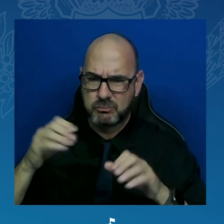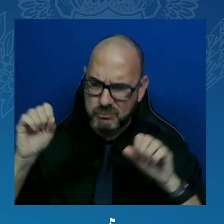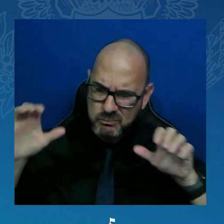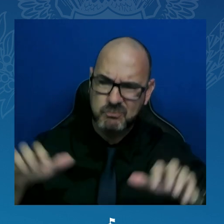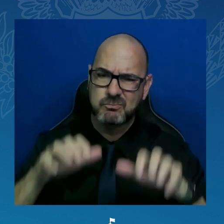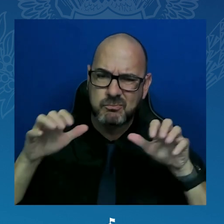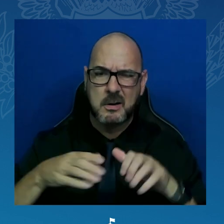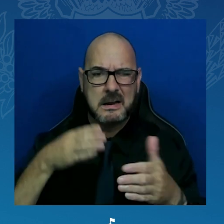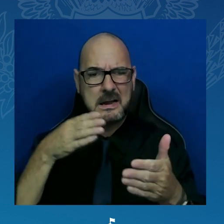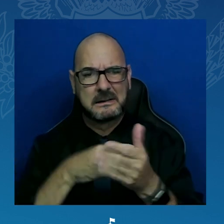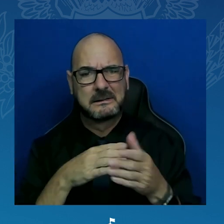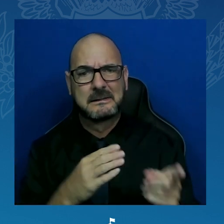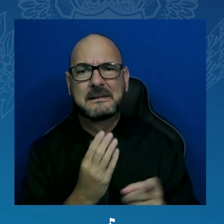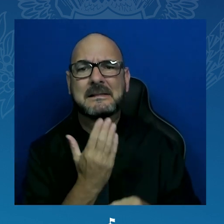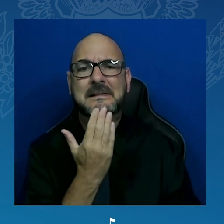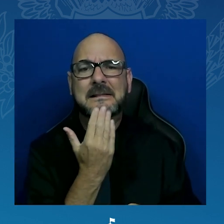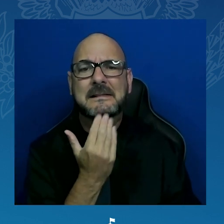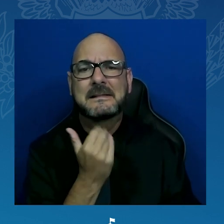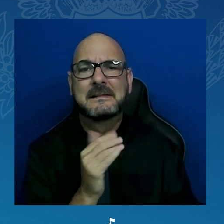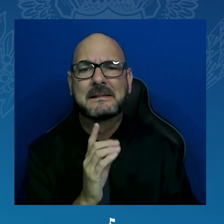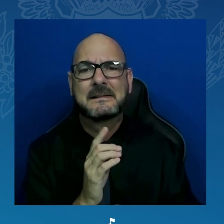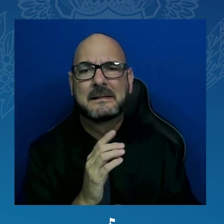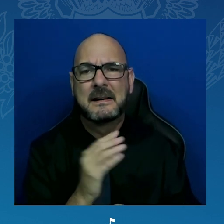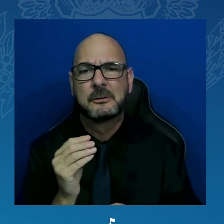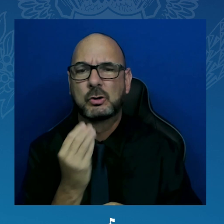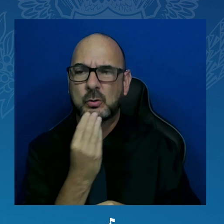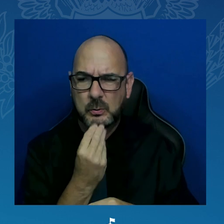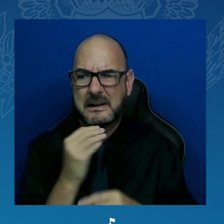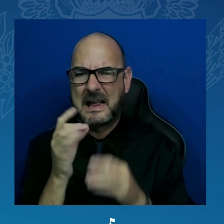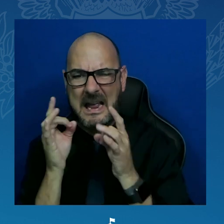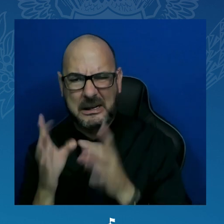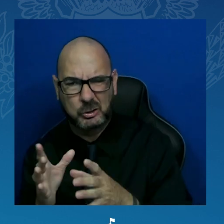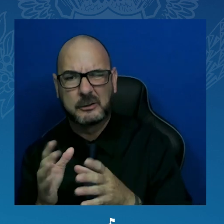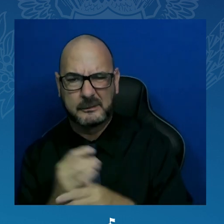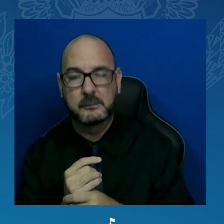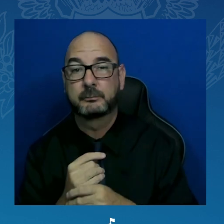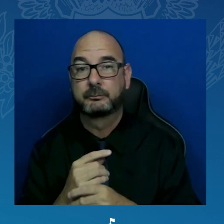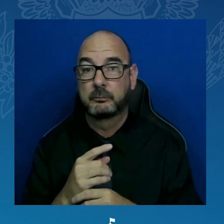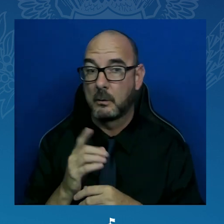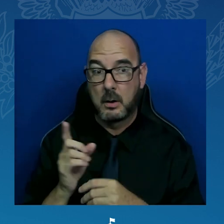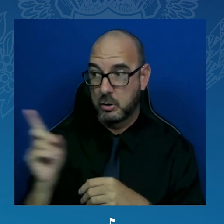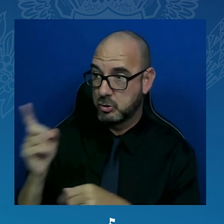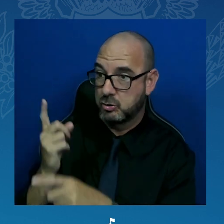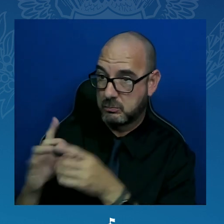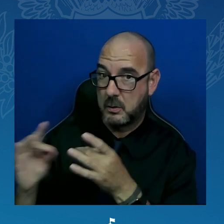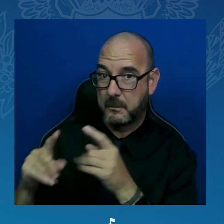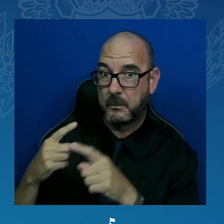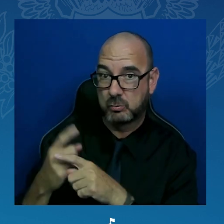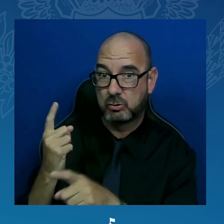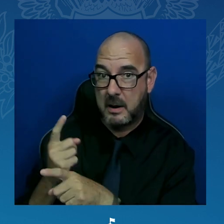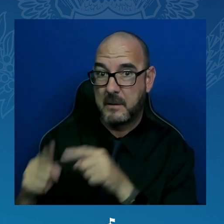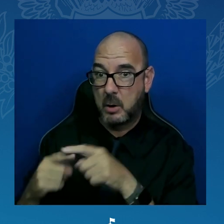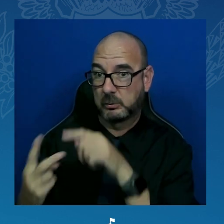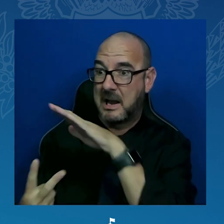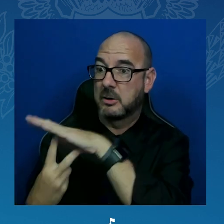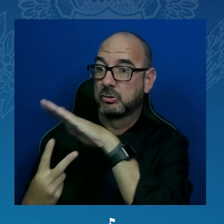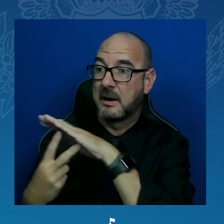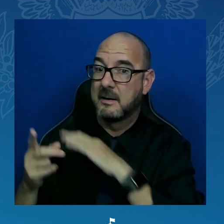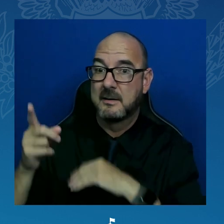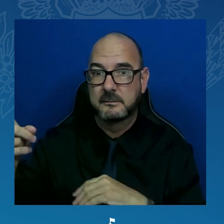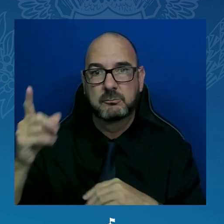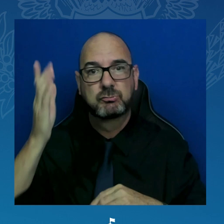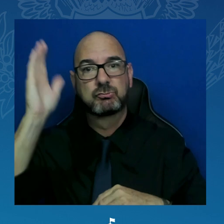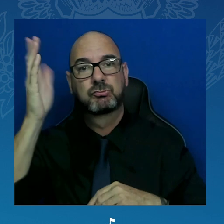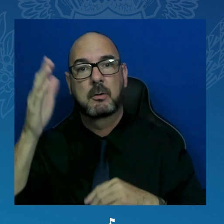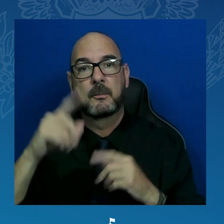and hatred of all forms. Yeah. And you mentioned correctly Iran. I think my speech today in the joint session